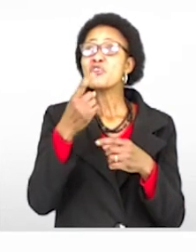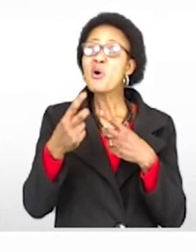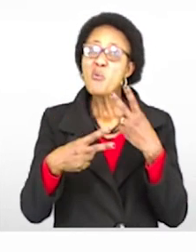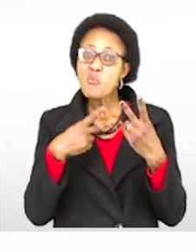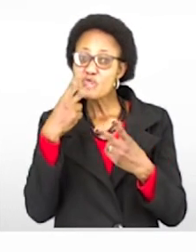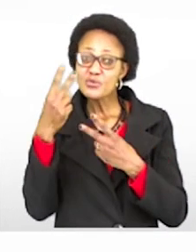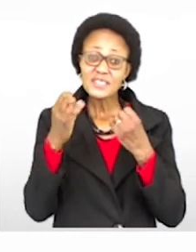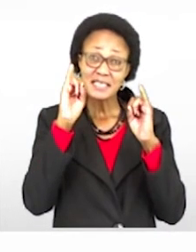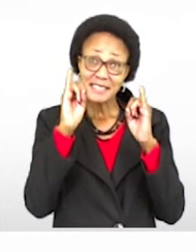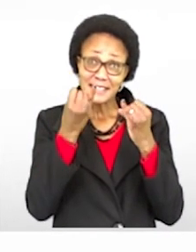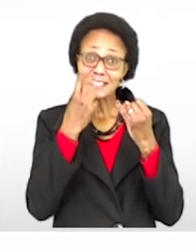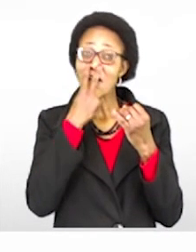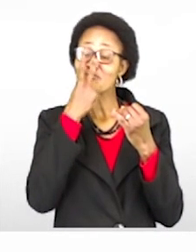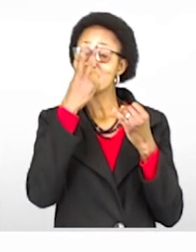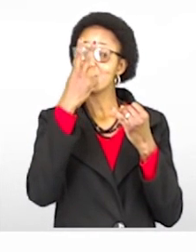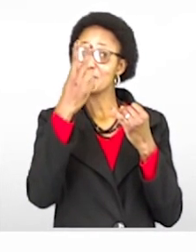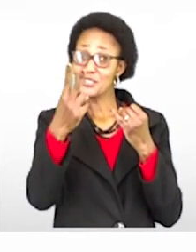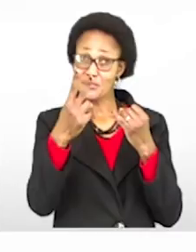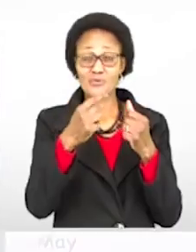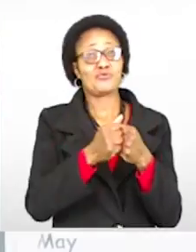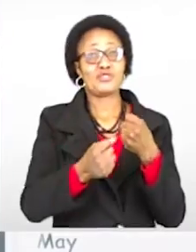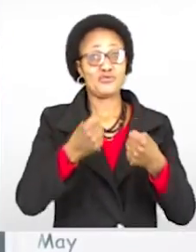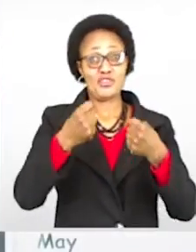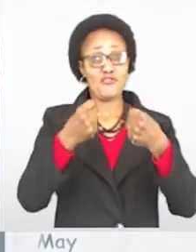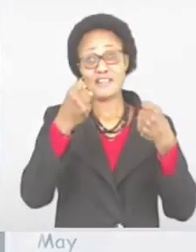well. Have fun and enjoy yourselves.